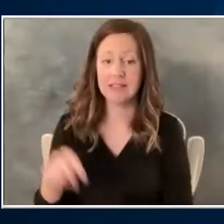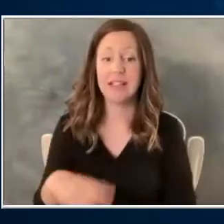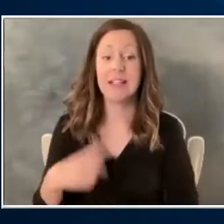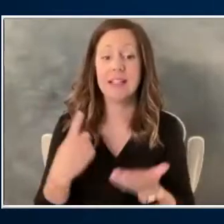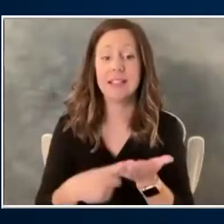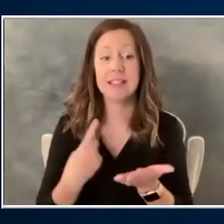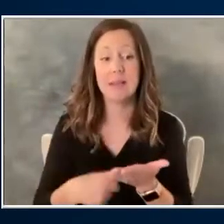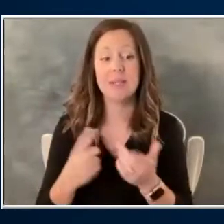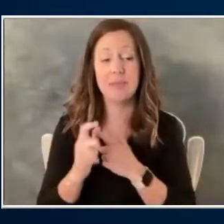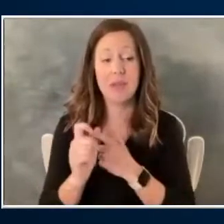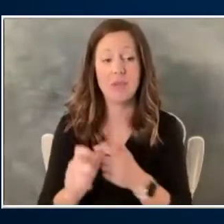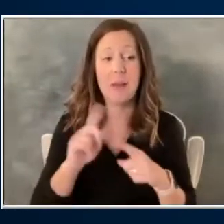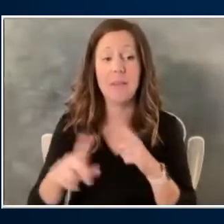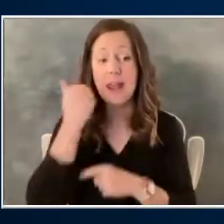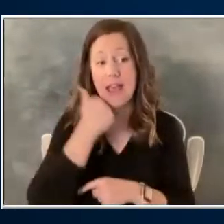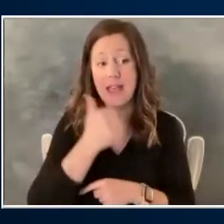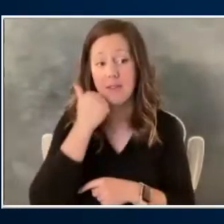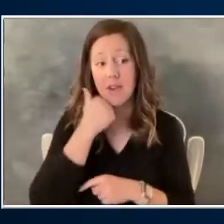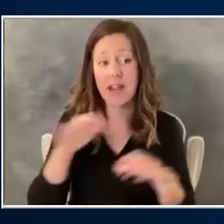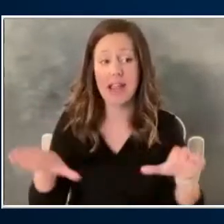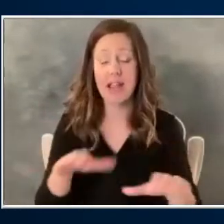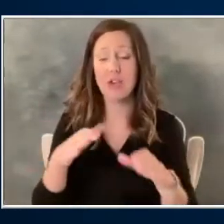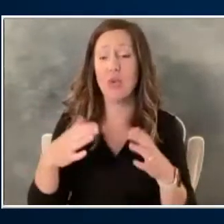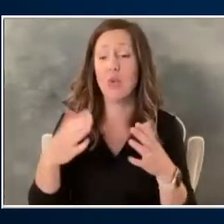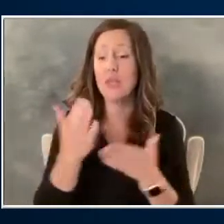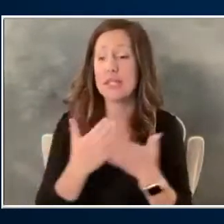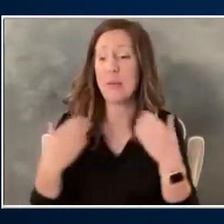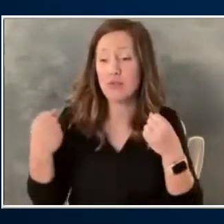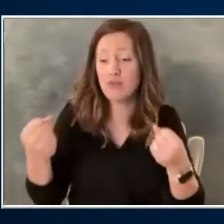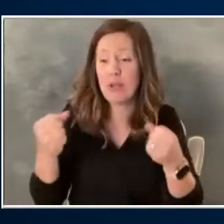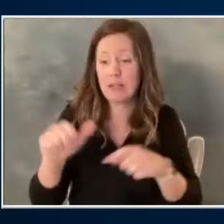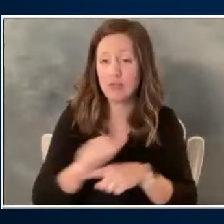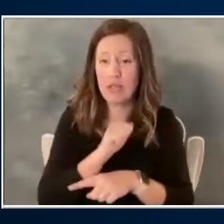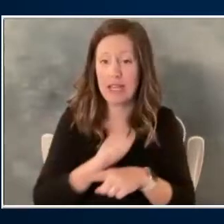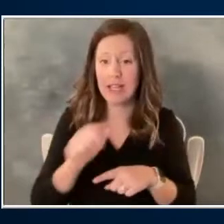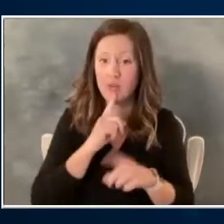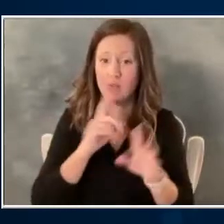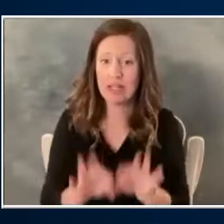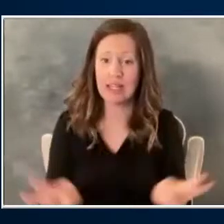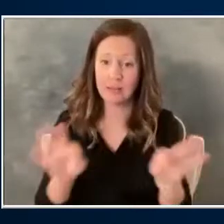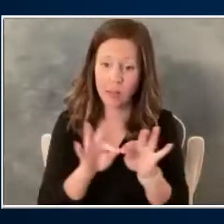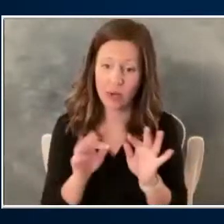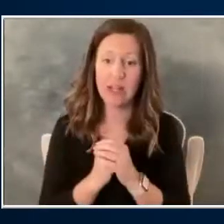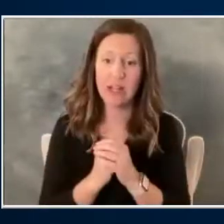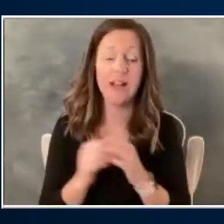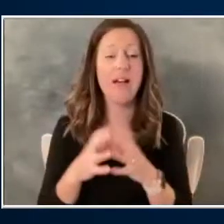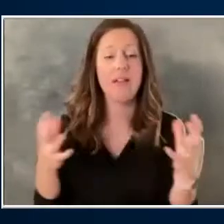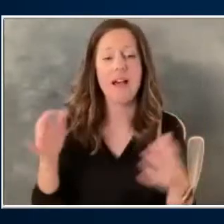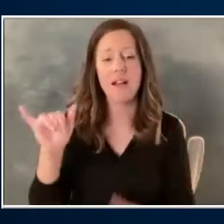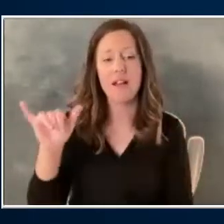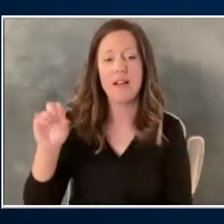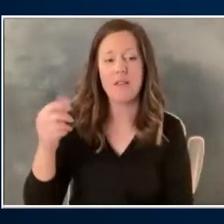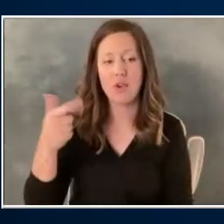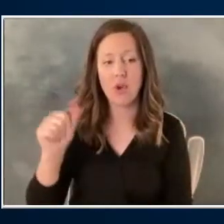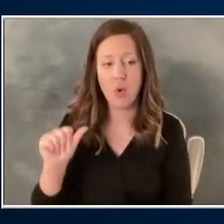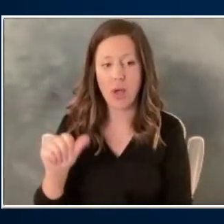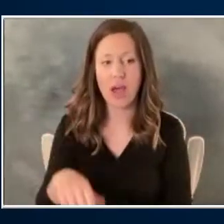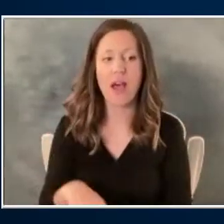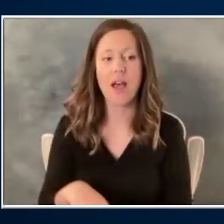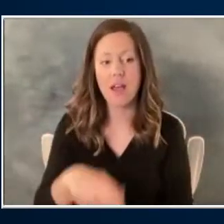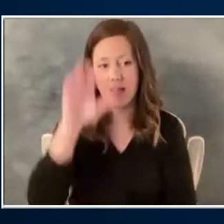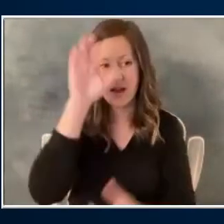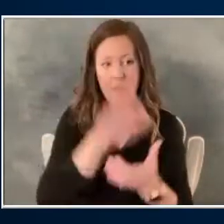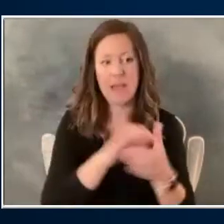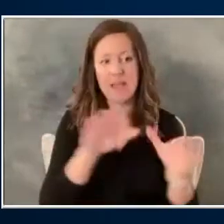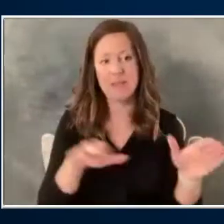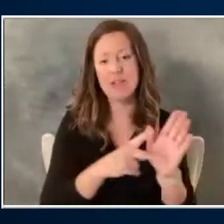but every single day I do strength training. I know the importance of strength training. Lots of yoga. He does yoga twice a week. I do yoga